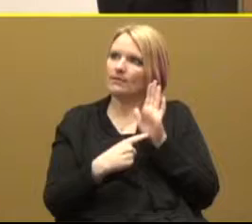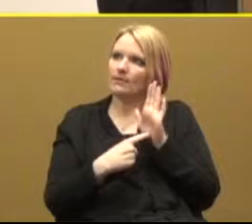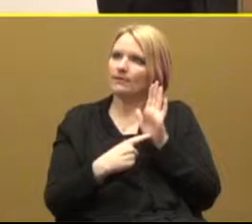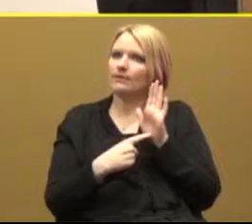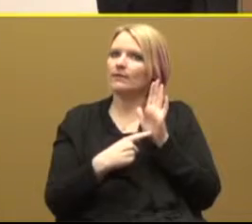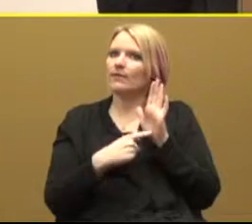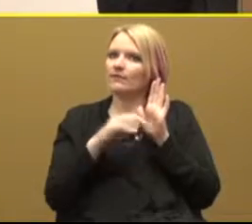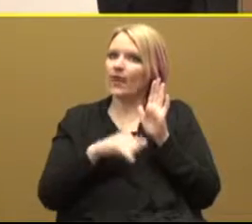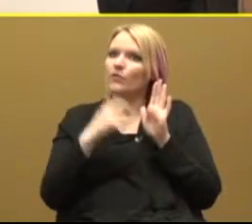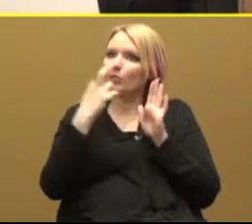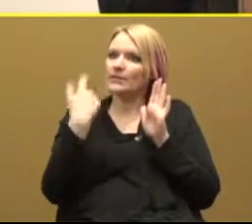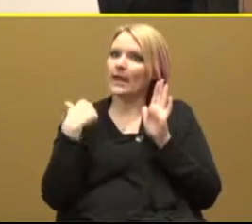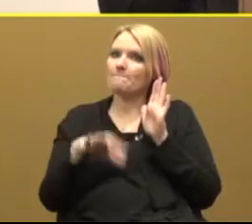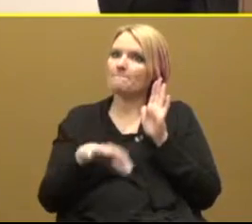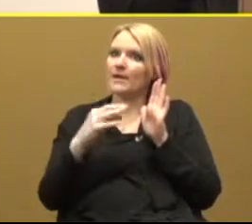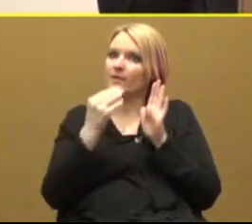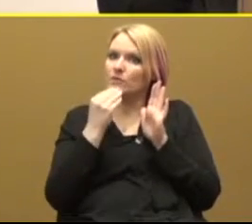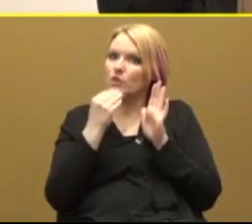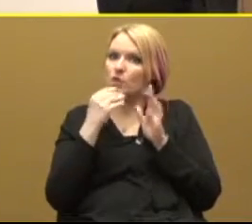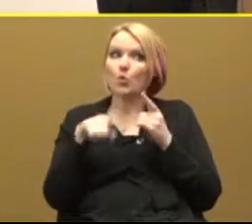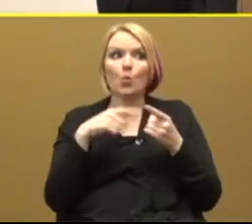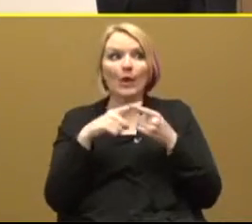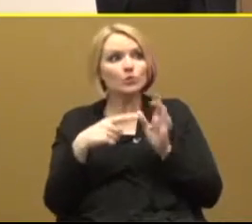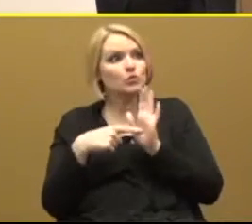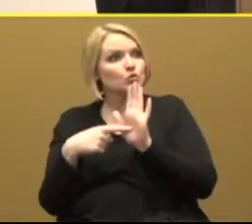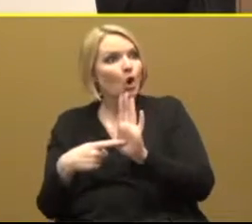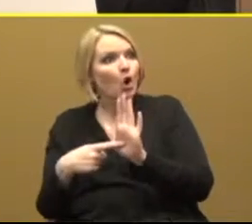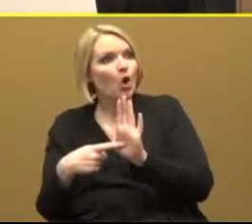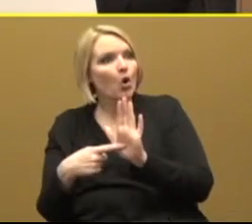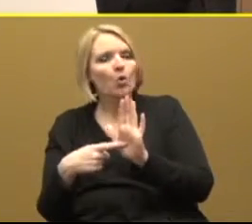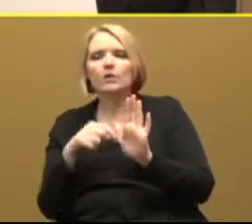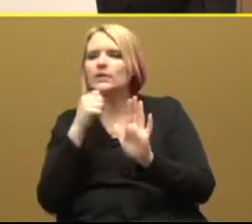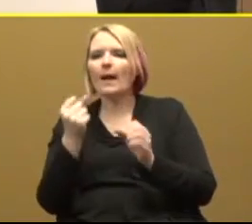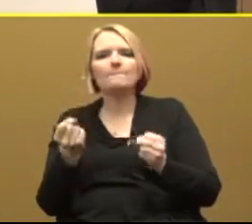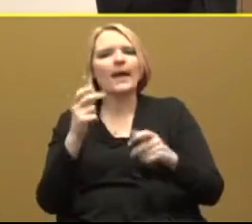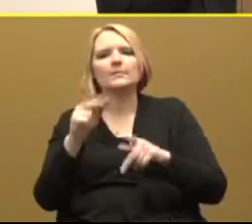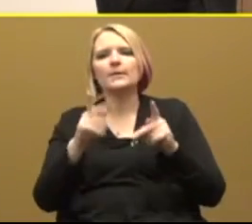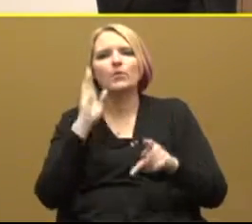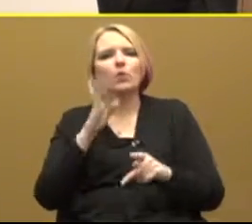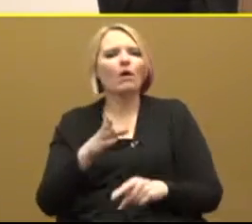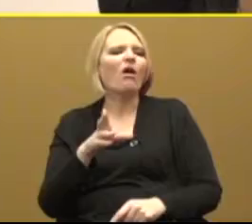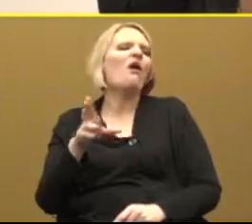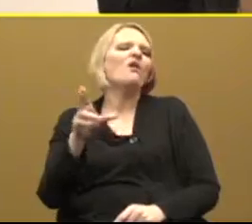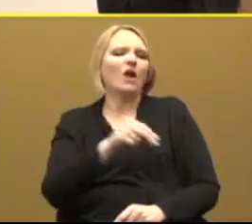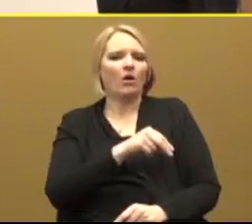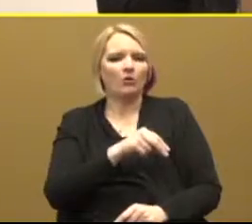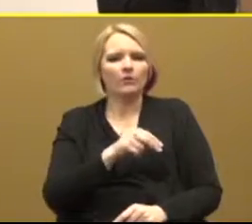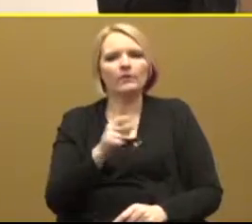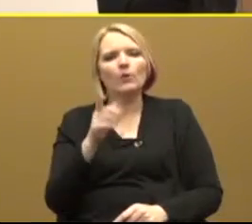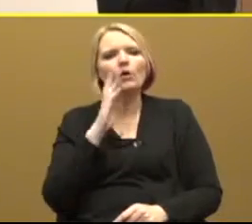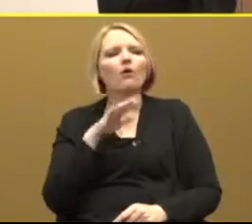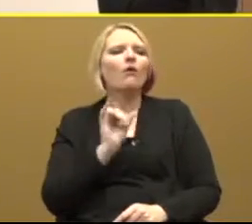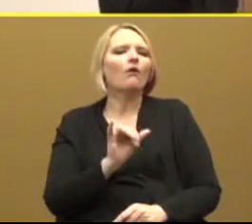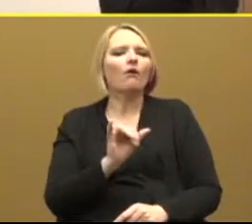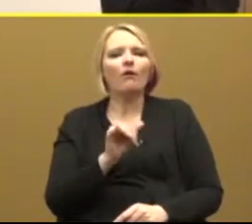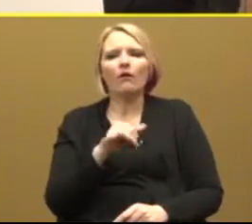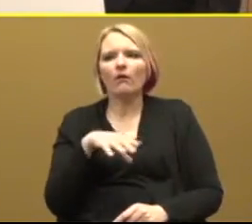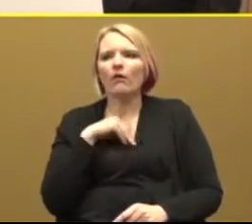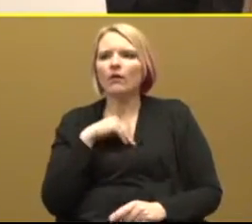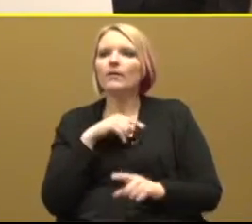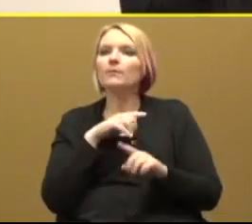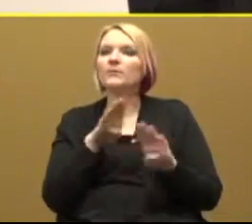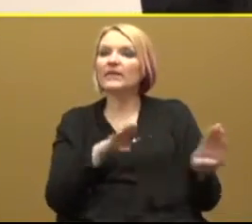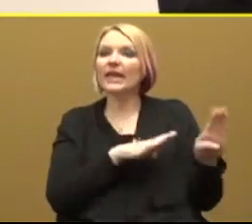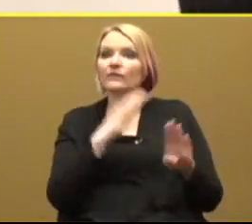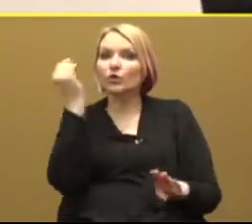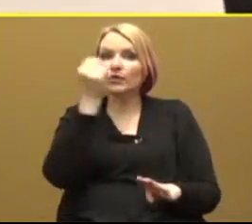you're making the decisions you're making. And once you show that, not many people will argue with it. Well, and behavioral theory is based